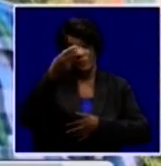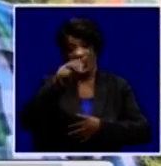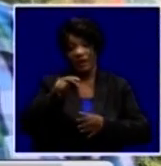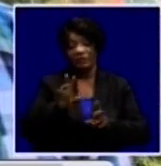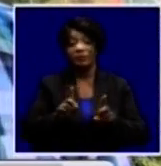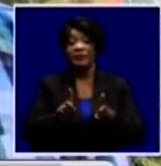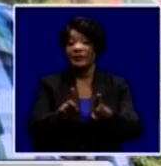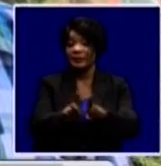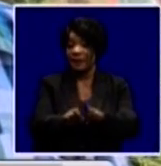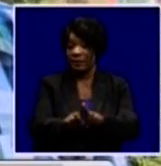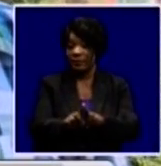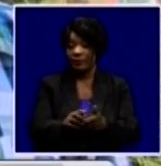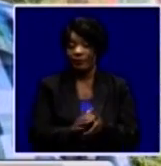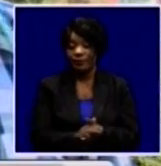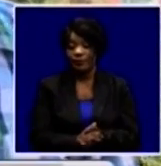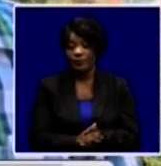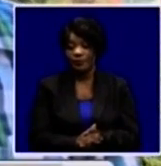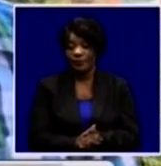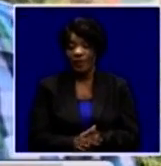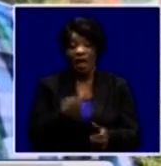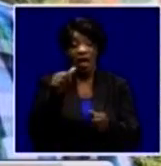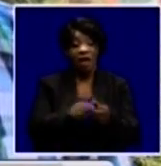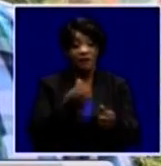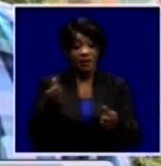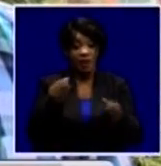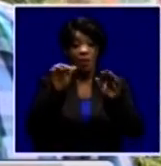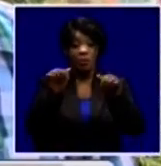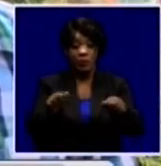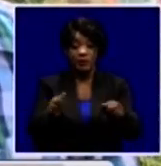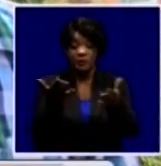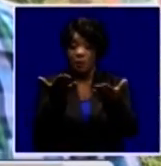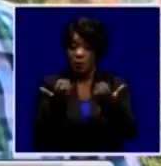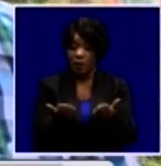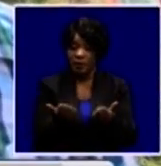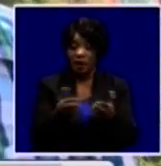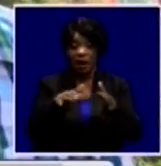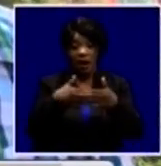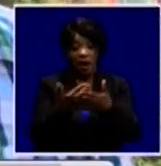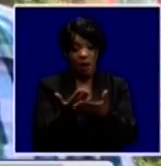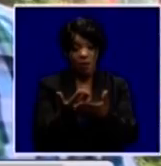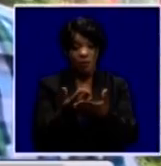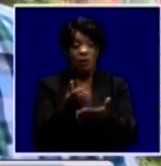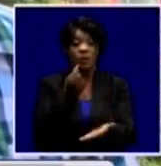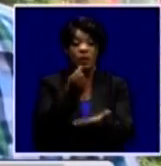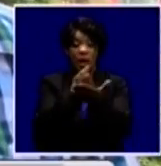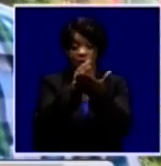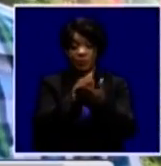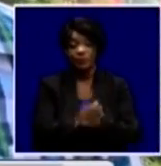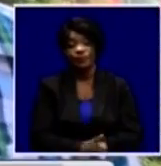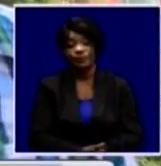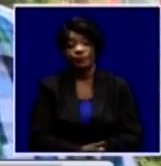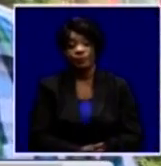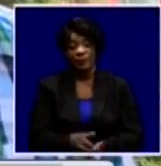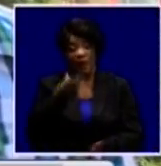We would want to do everything possible to see what we can do to help. We are advising the